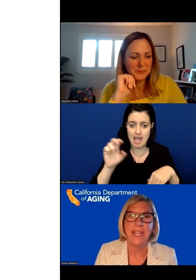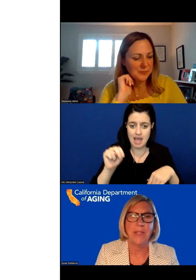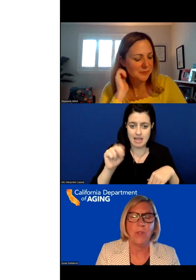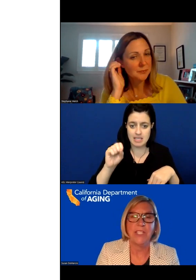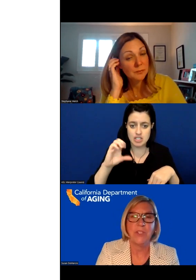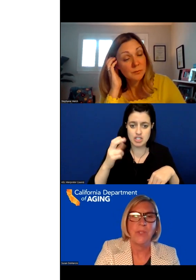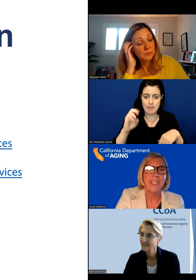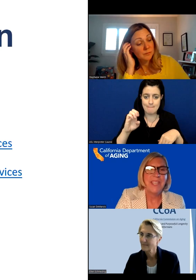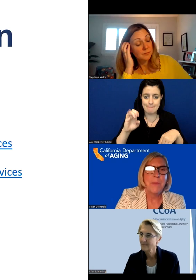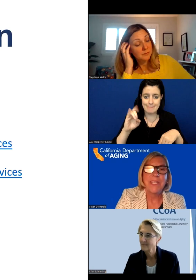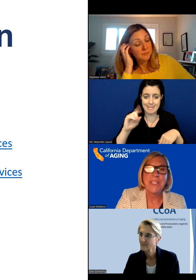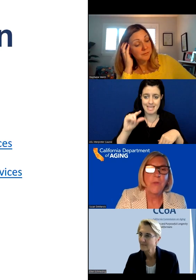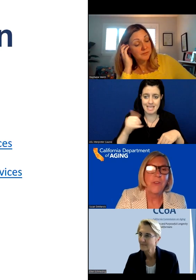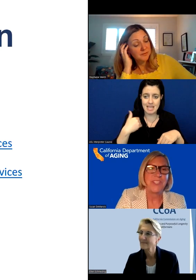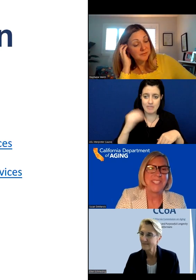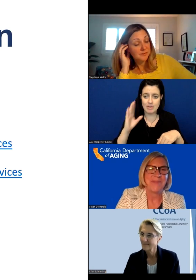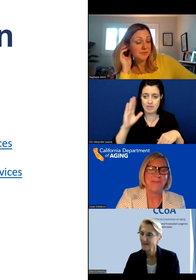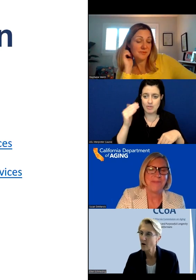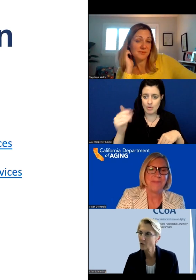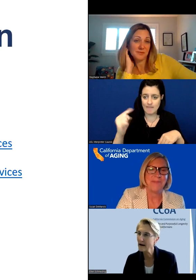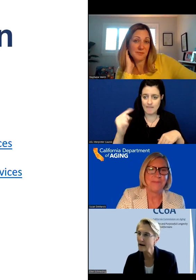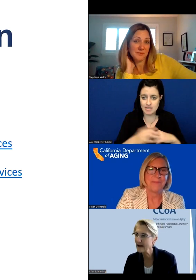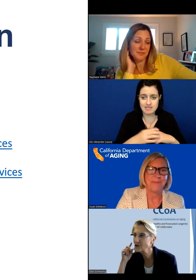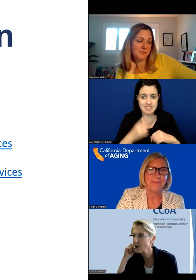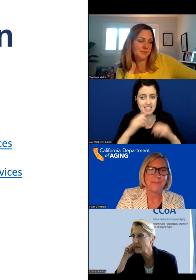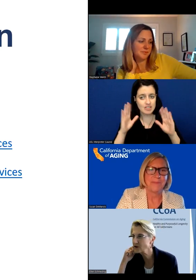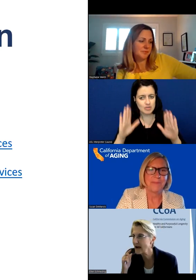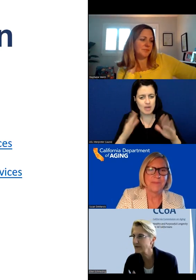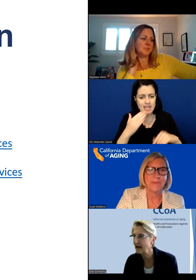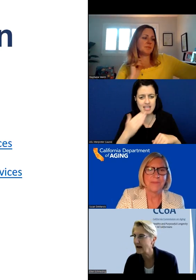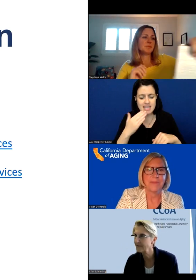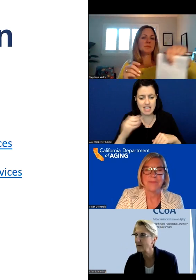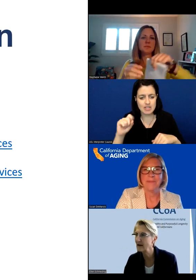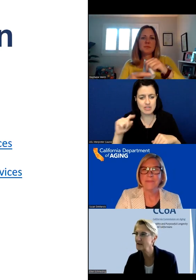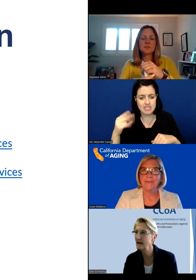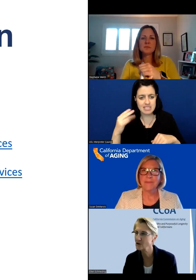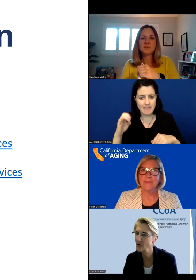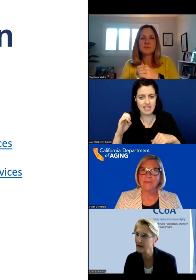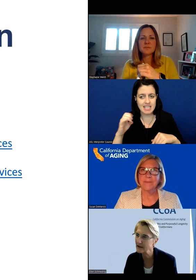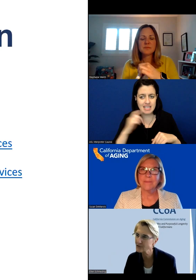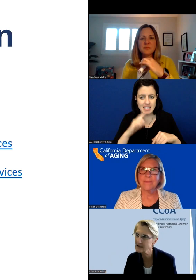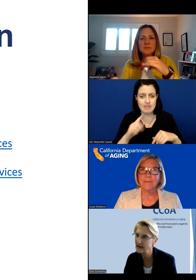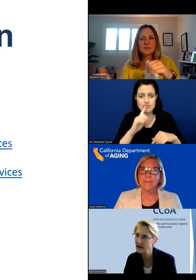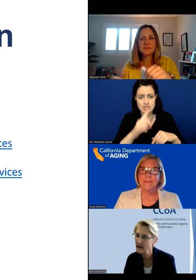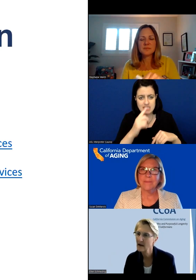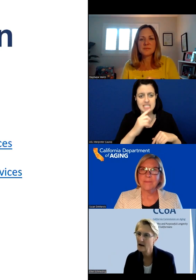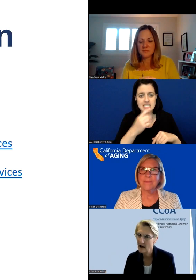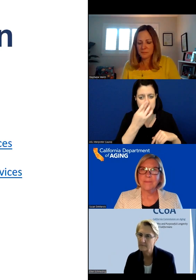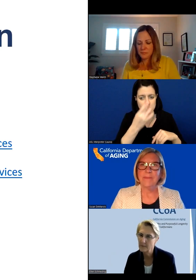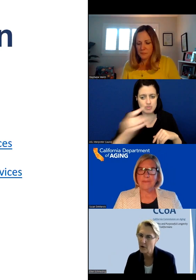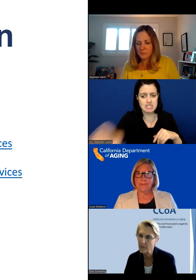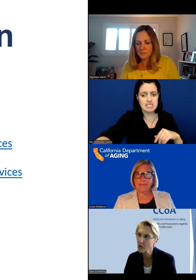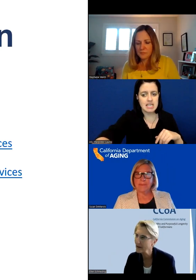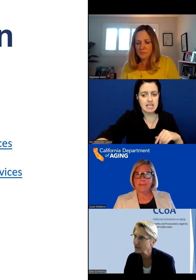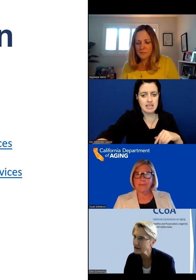raised. Ellen, we'll let you please go first. Oh, great. Thank you so much, Stephanie. I found that to be extremely interesting and